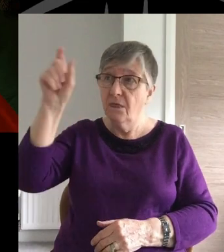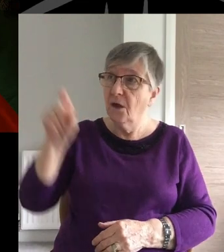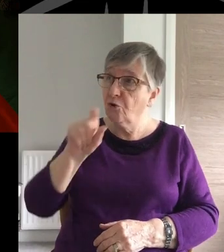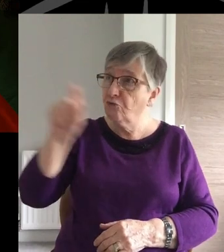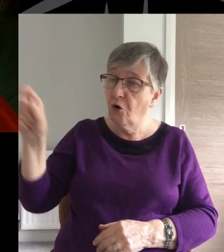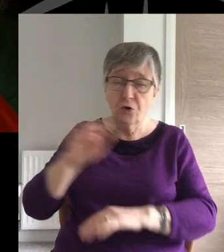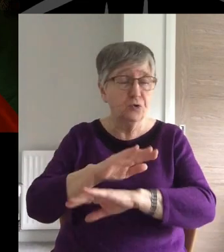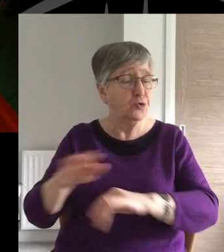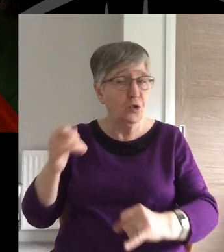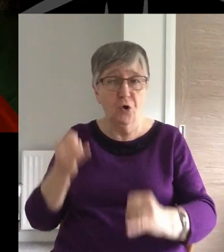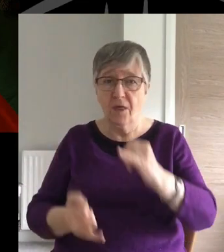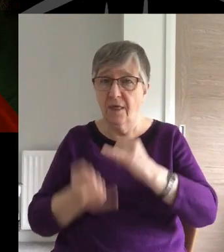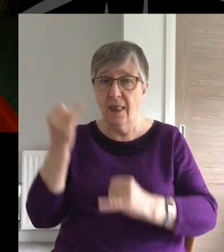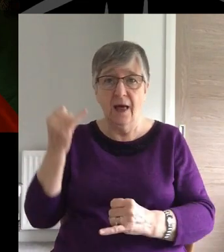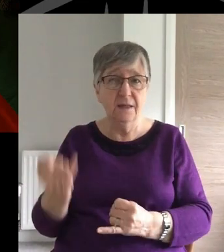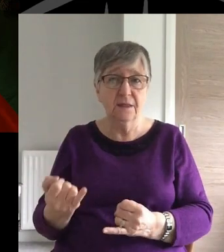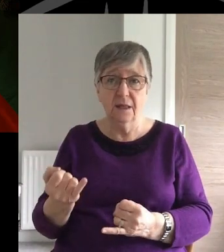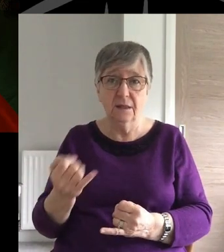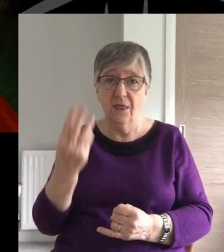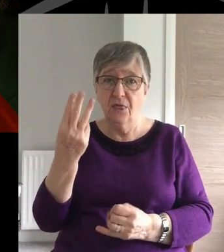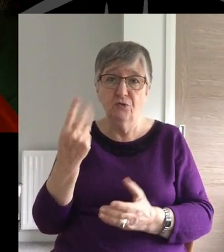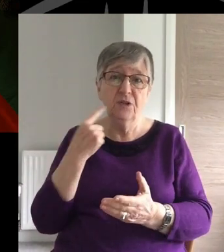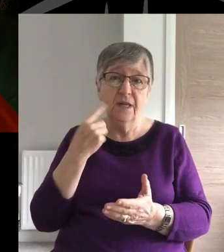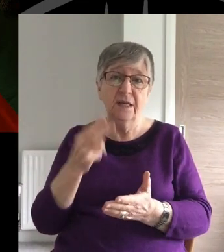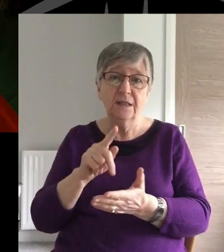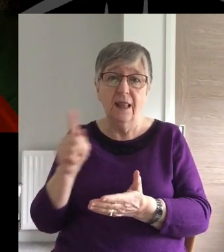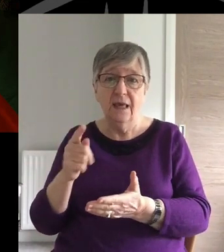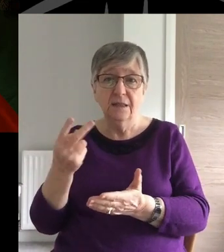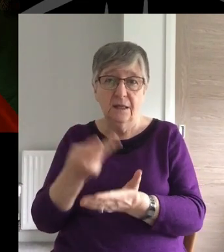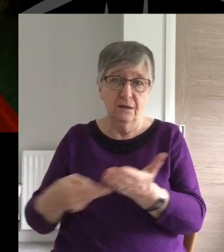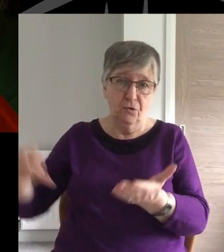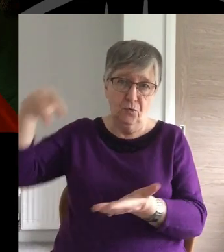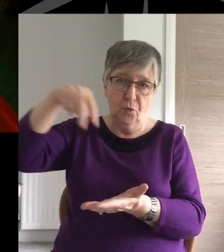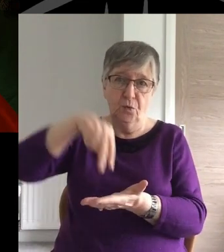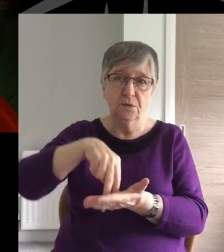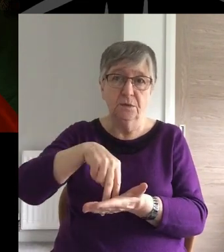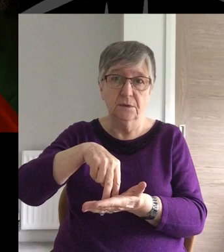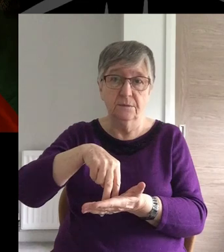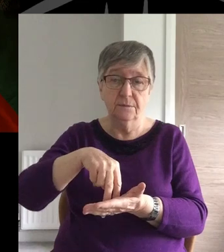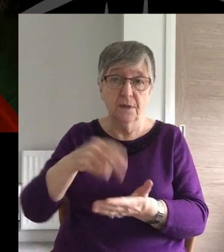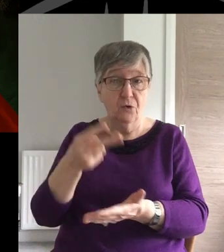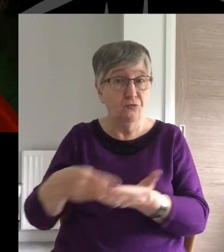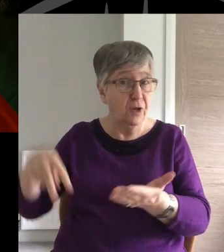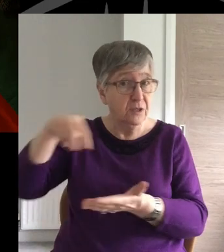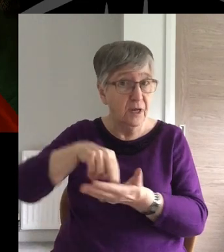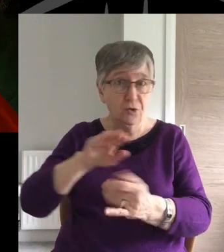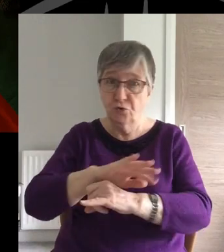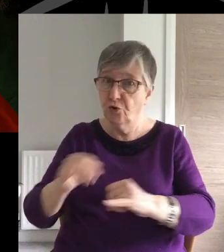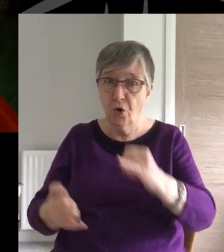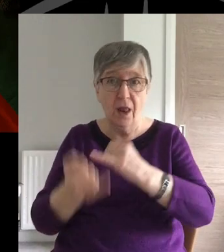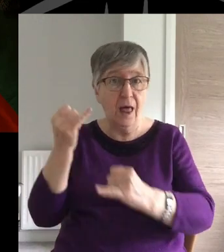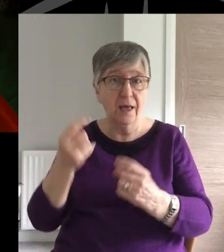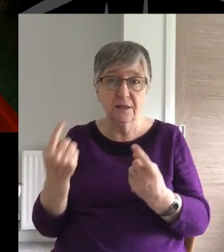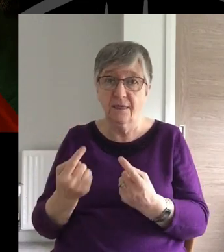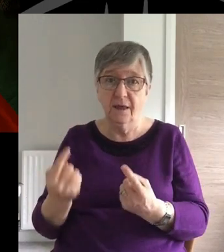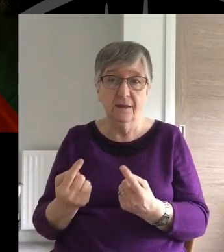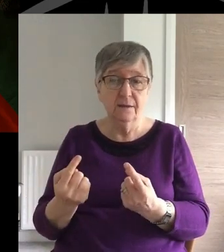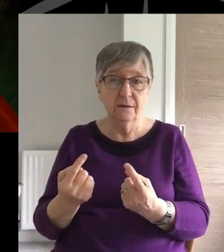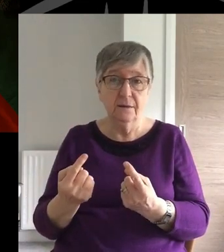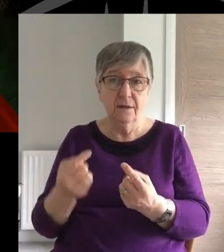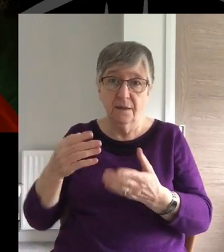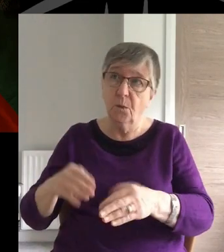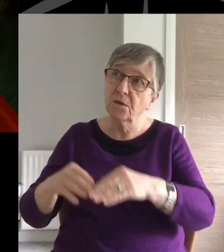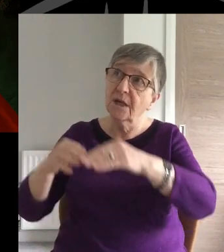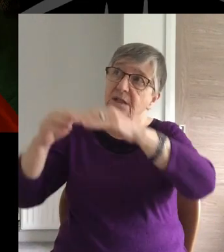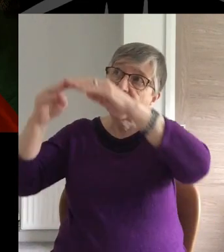he died was not the end. 3 days later, Jesus was risen. And the resurrection was not the end. There